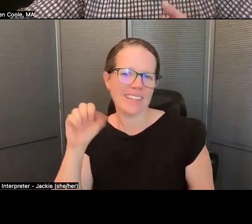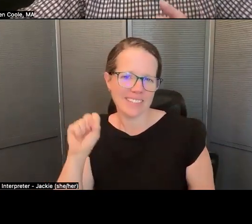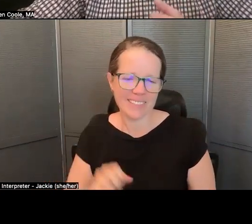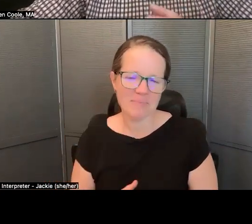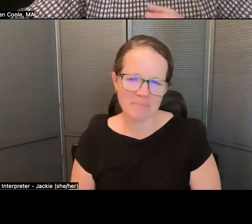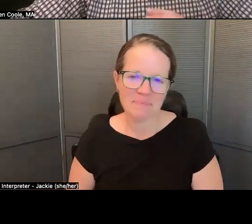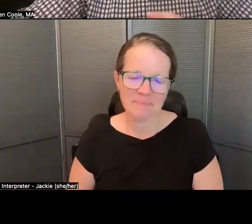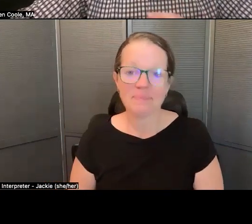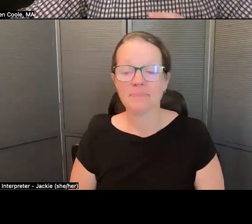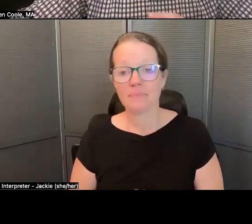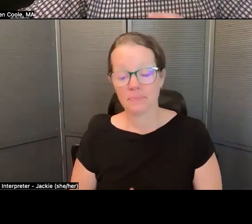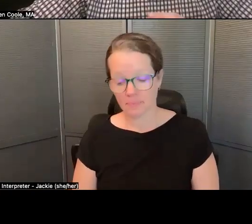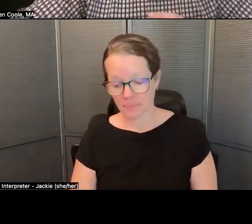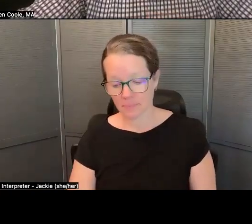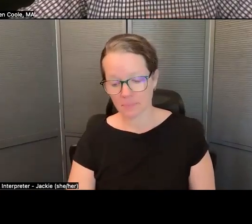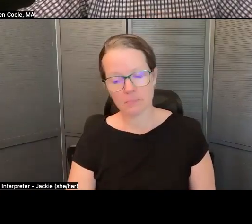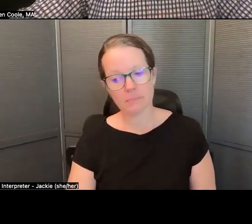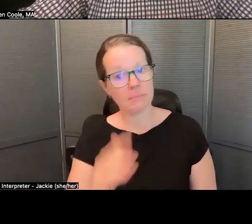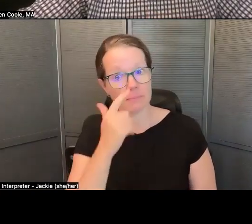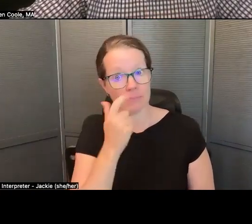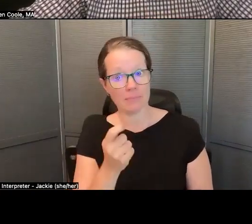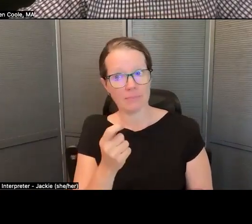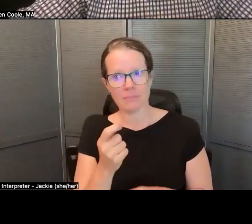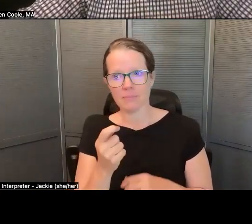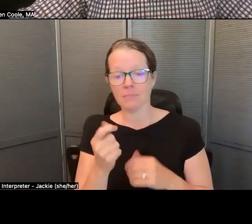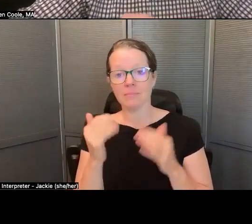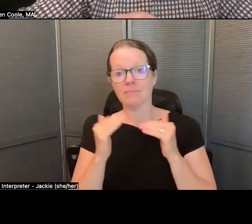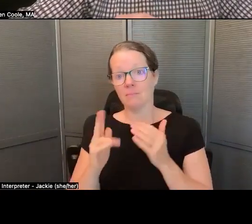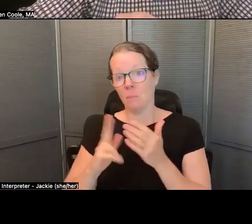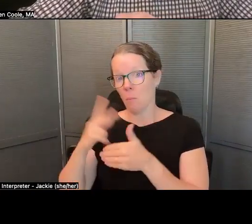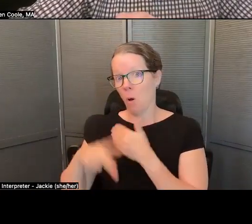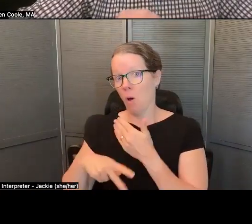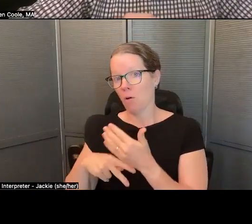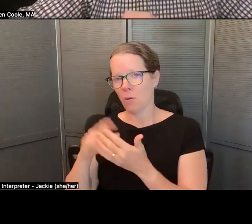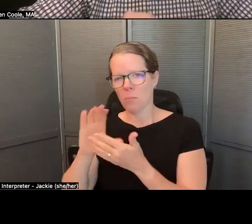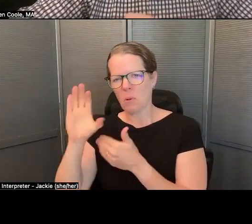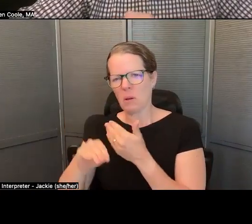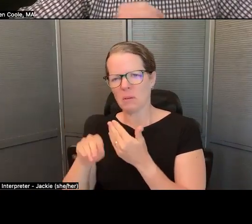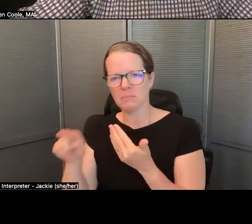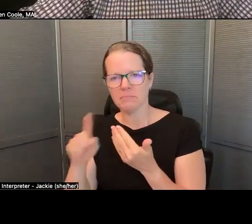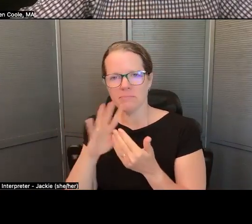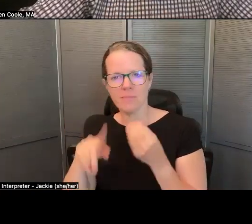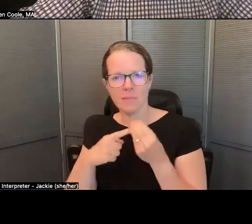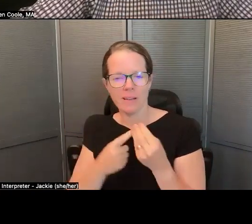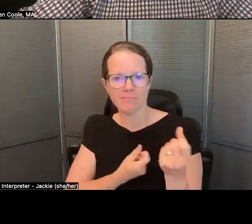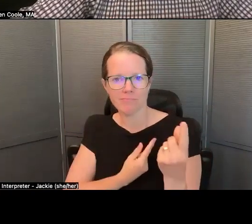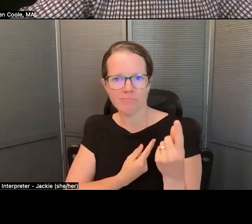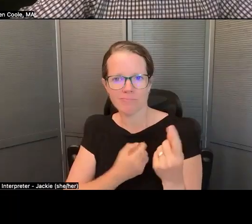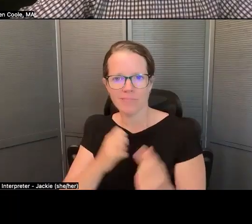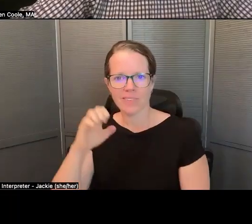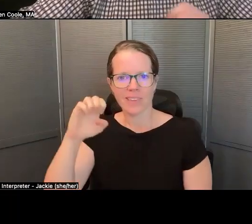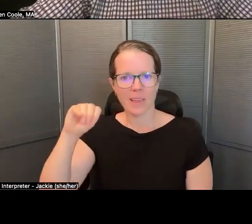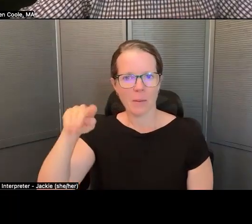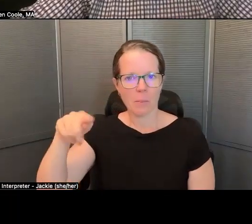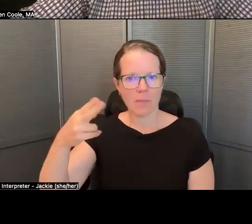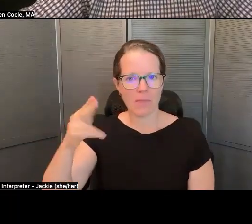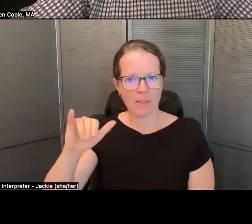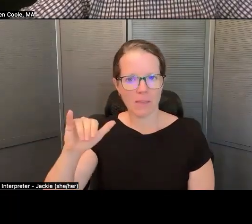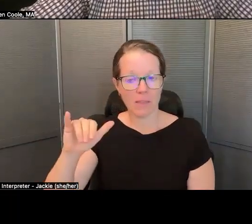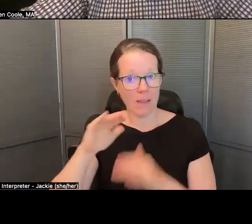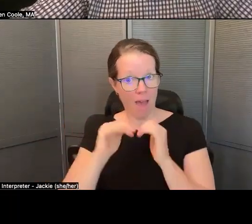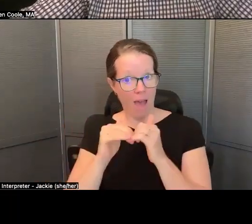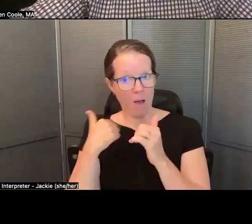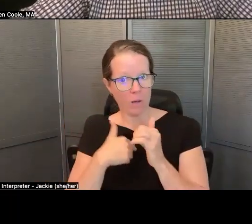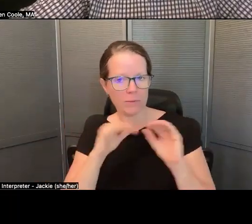interesting implementing empathy too, as well, teaching folks more empathetic skills and tools